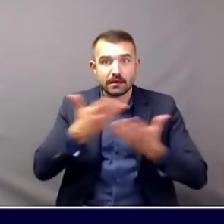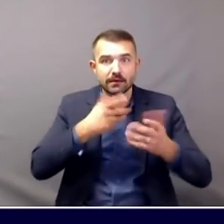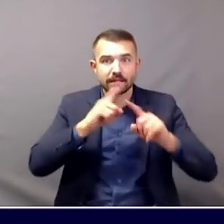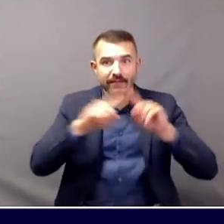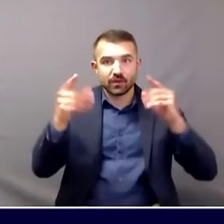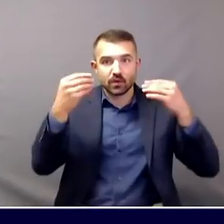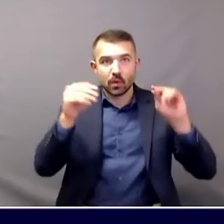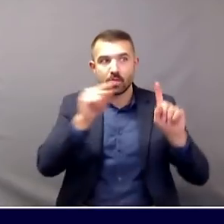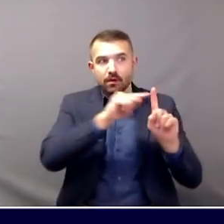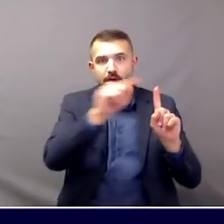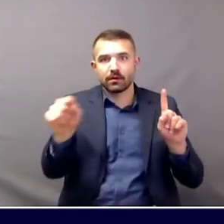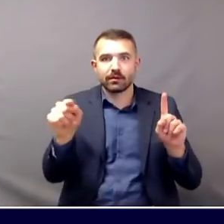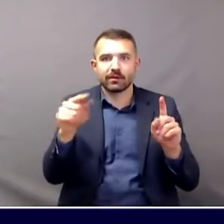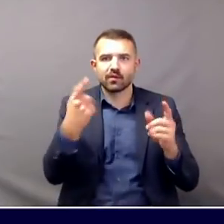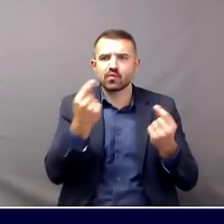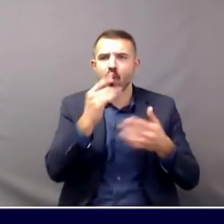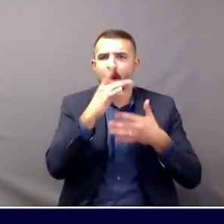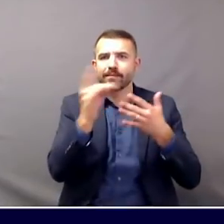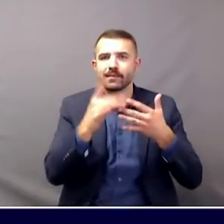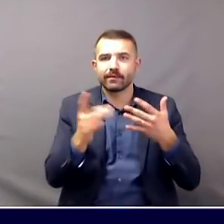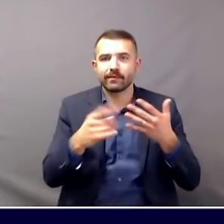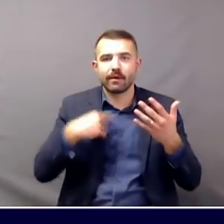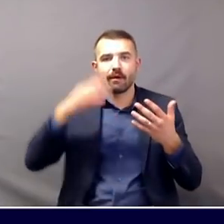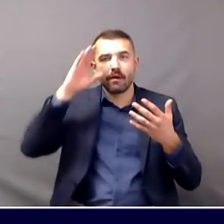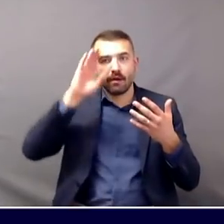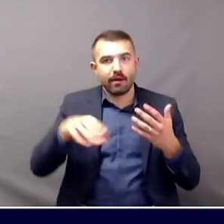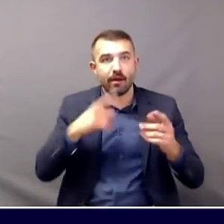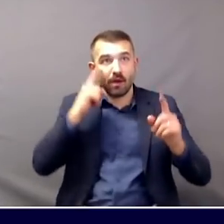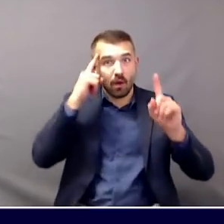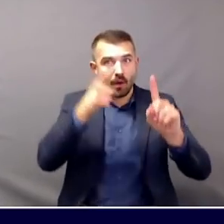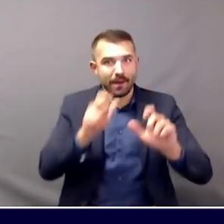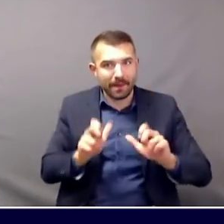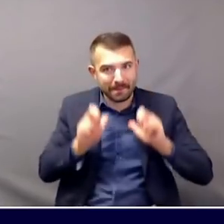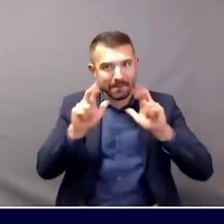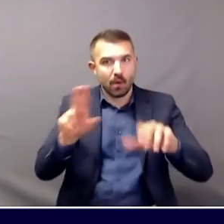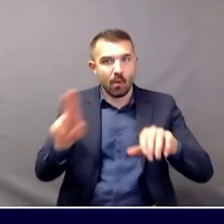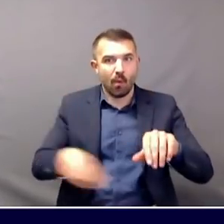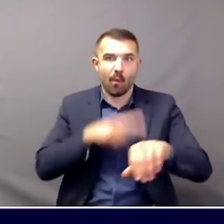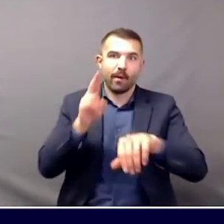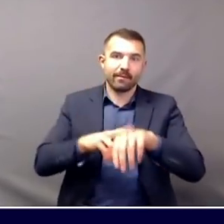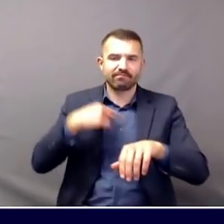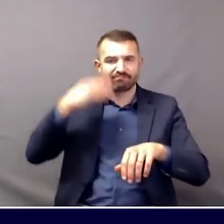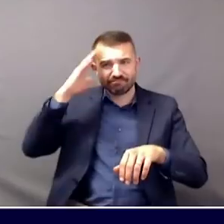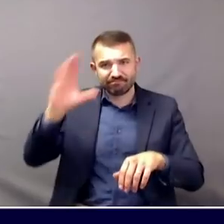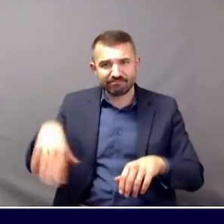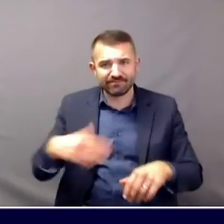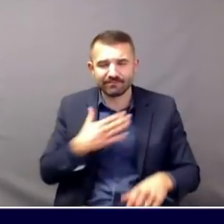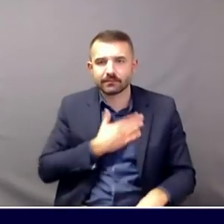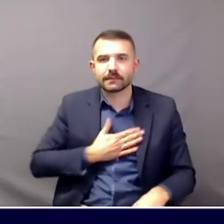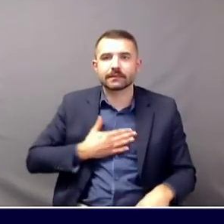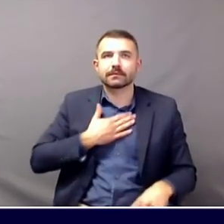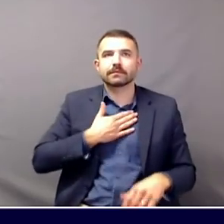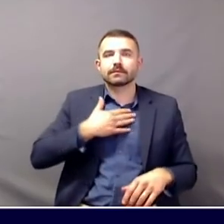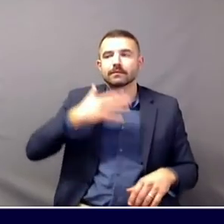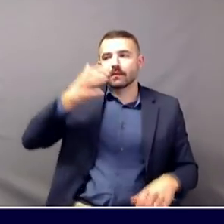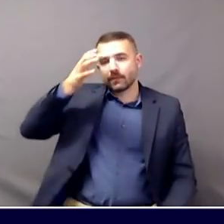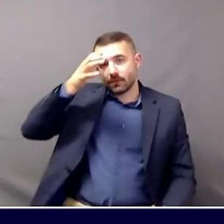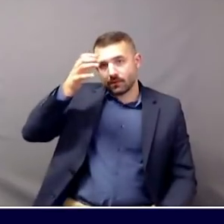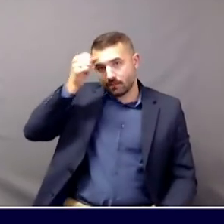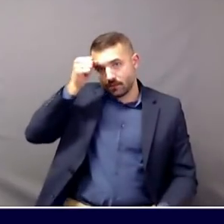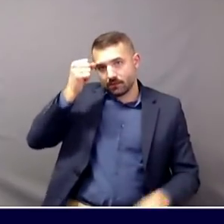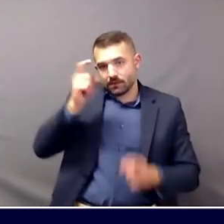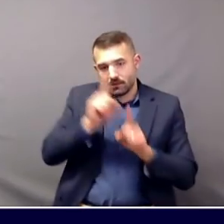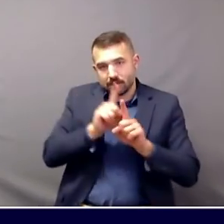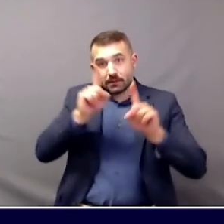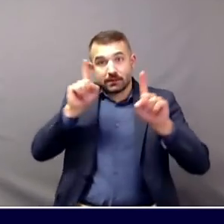day, just get back to normal. We're asking people to take these common sense approaches of trying to keep apart, trying to limit gatherings,